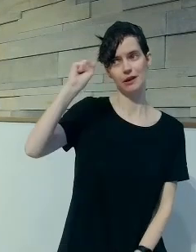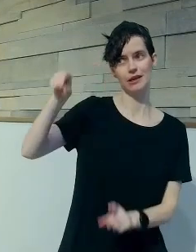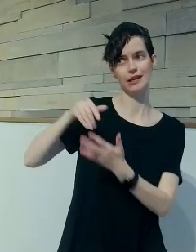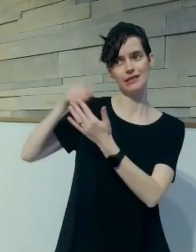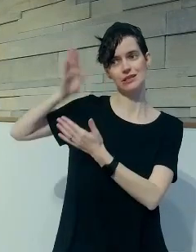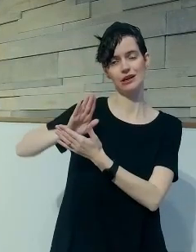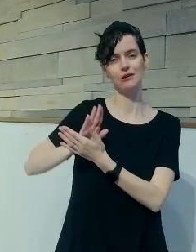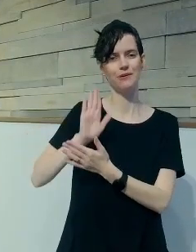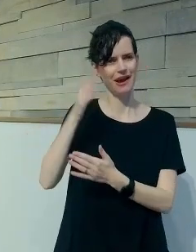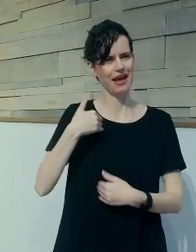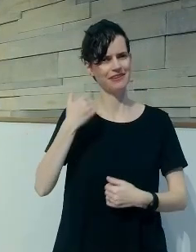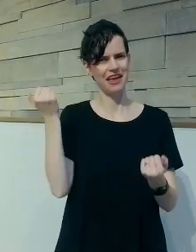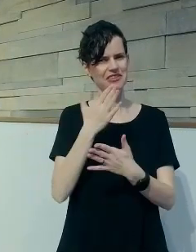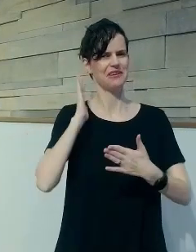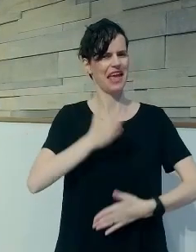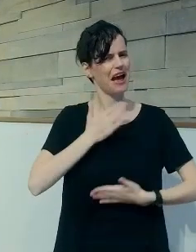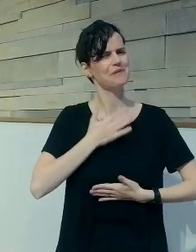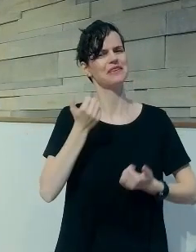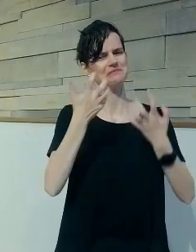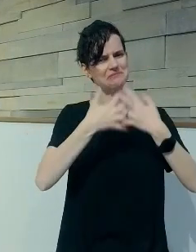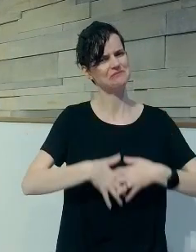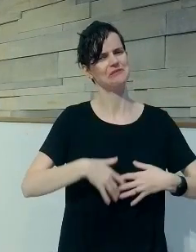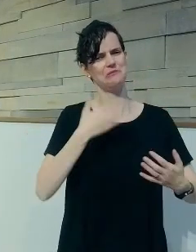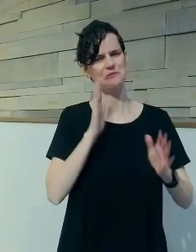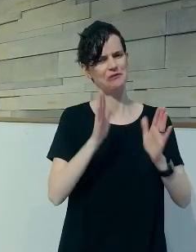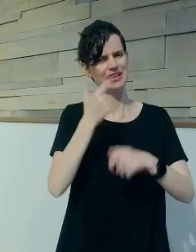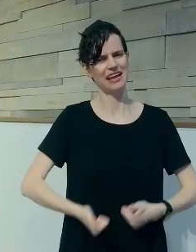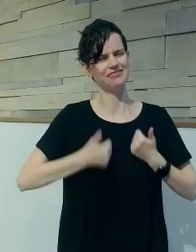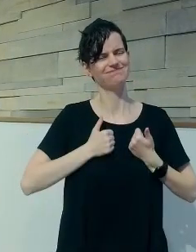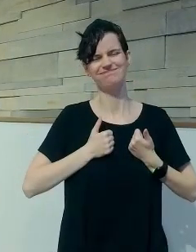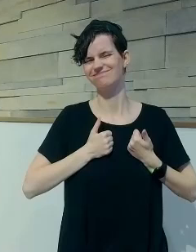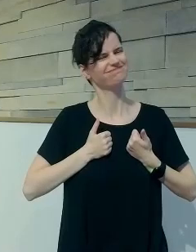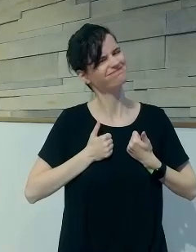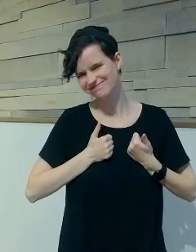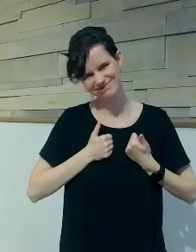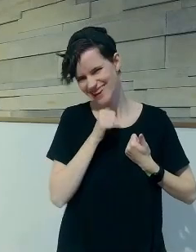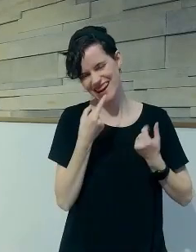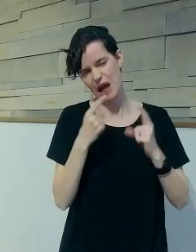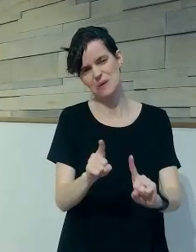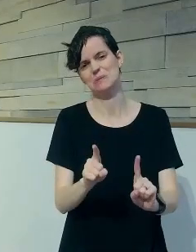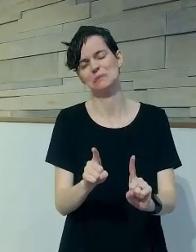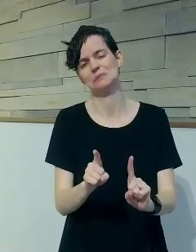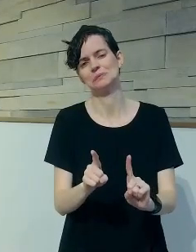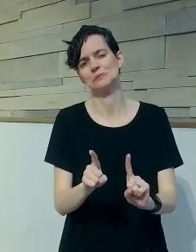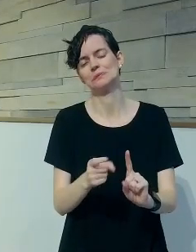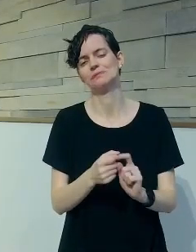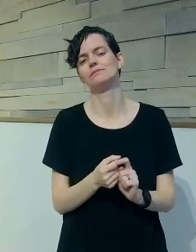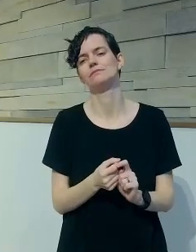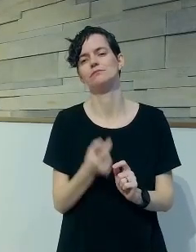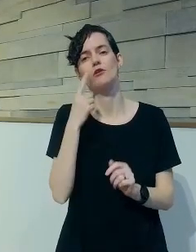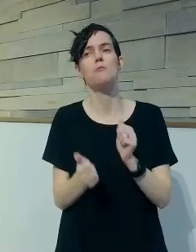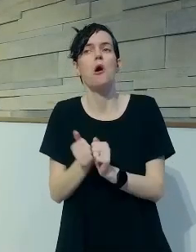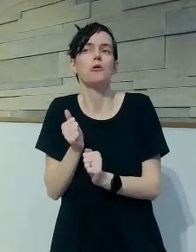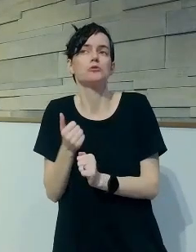against God, we're going to have a happy and everything's going to go wonderful life. No, that's not going to happen at all. If for the